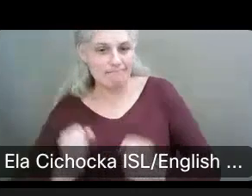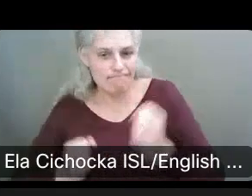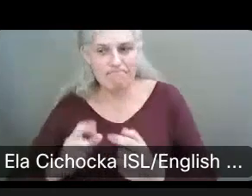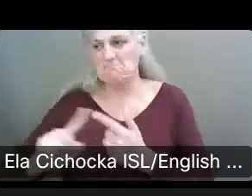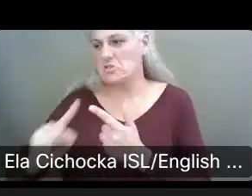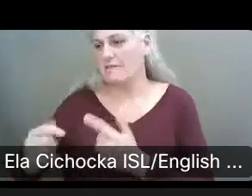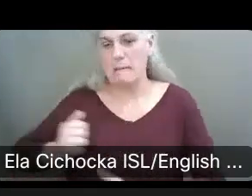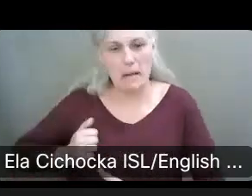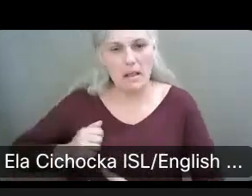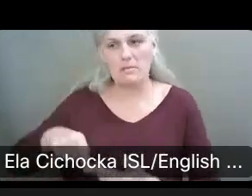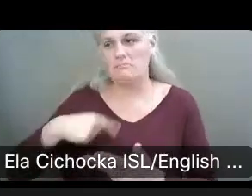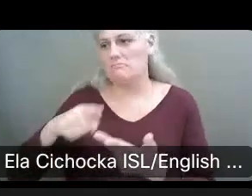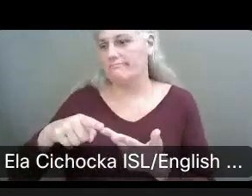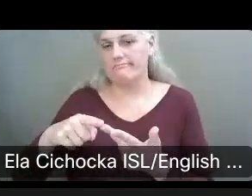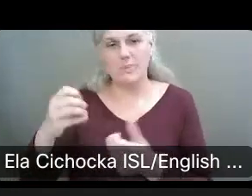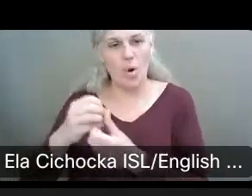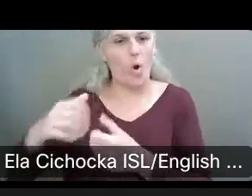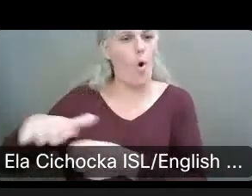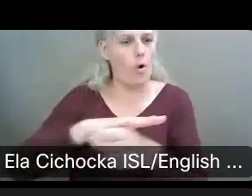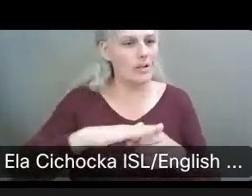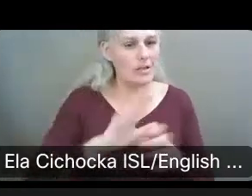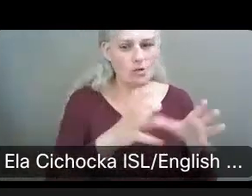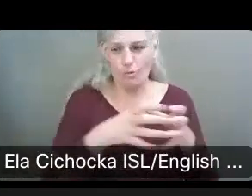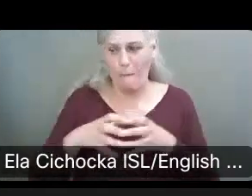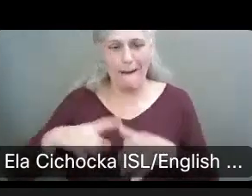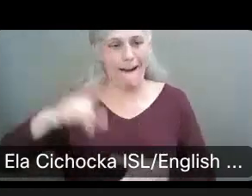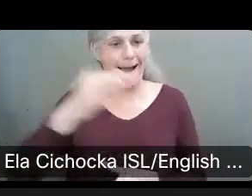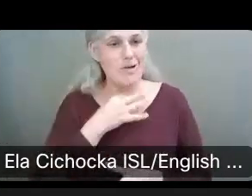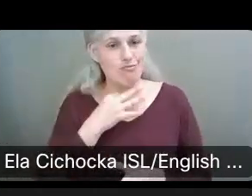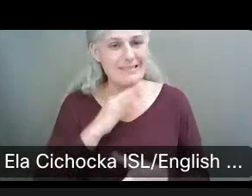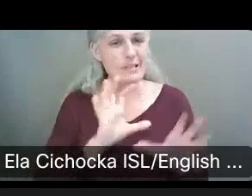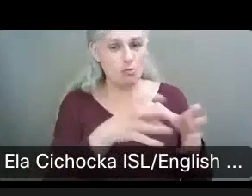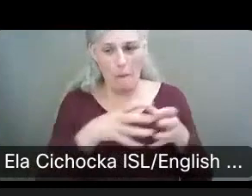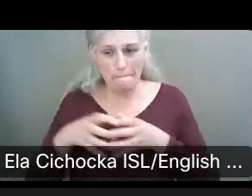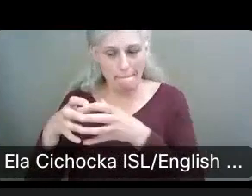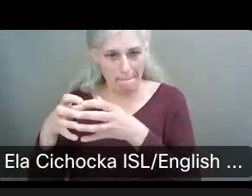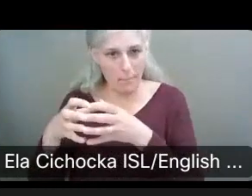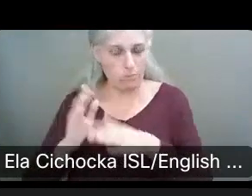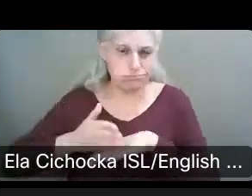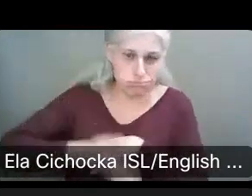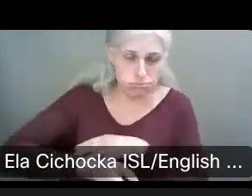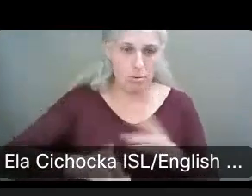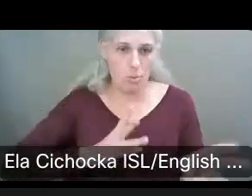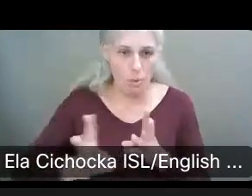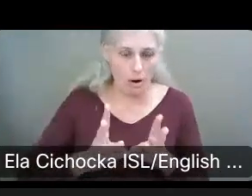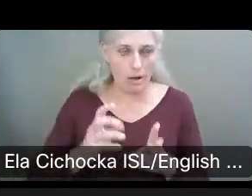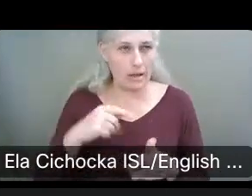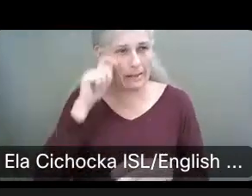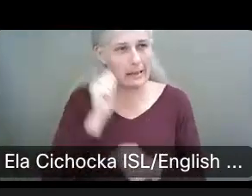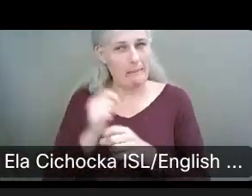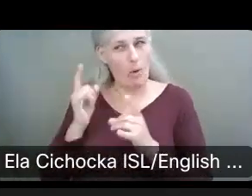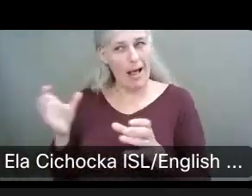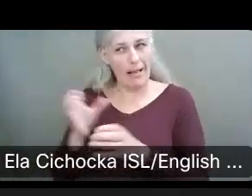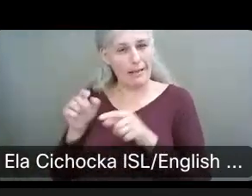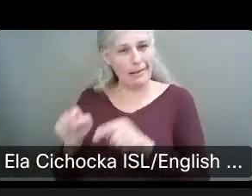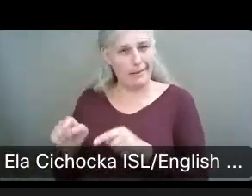military, in, you know, any of those high risk industries that you can think about. And in healthcare, you